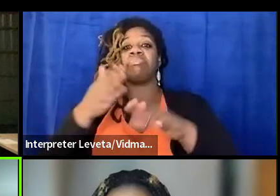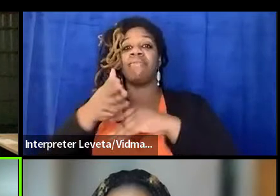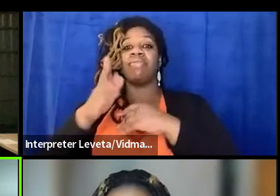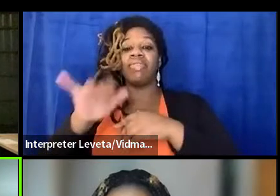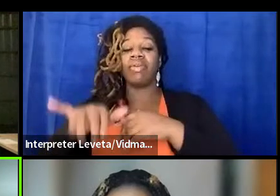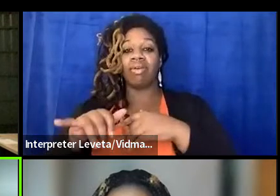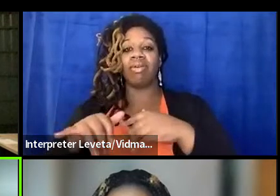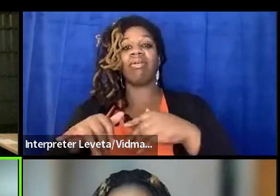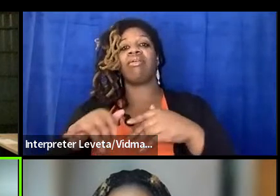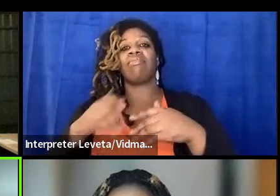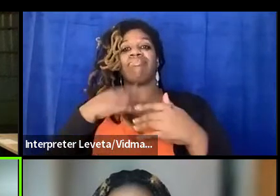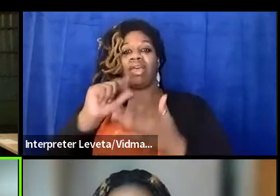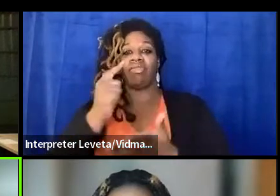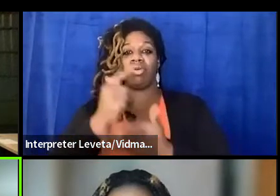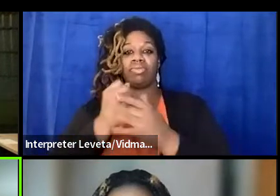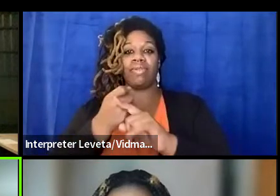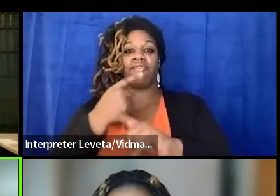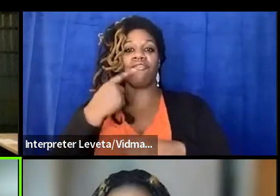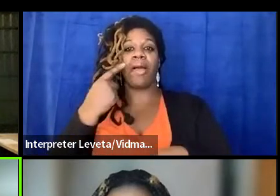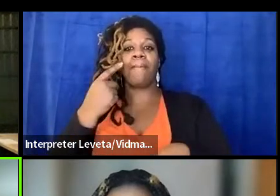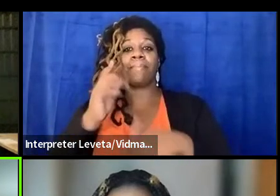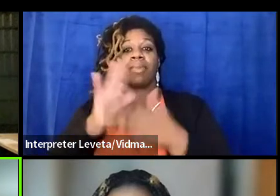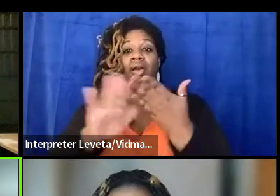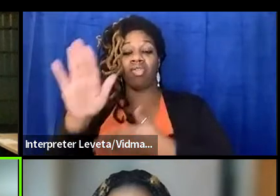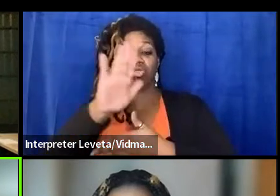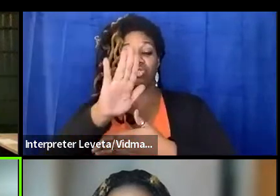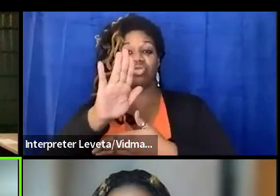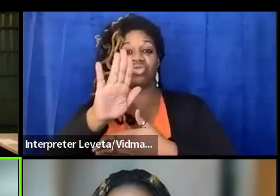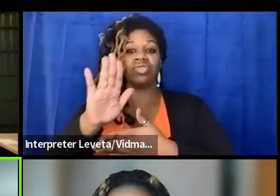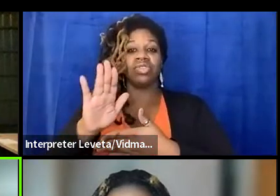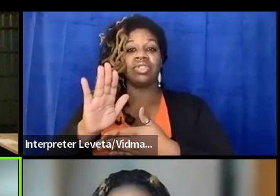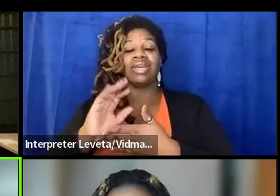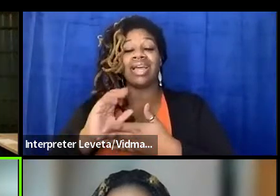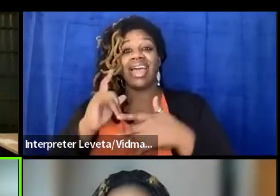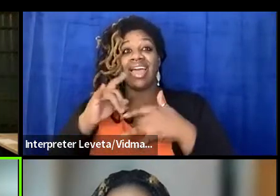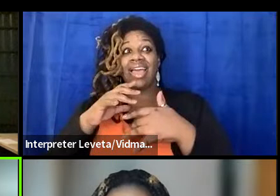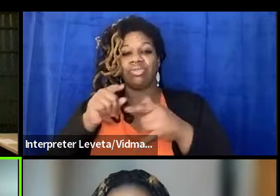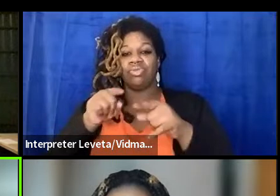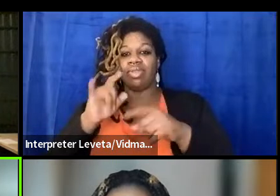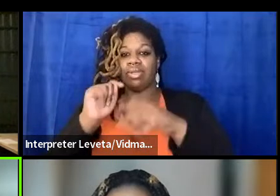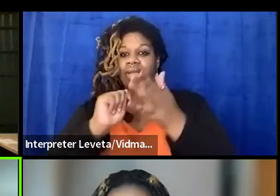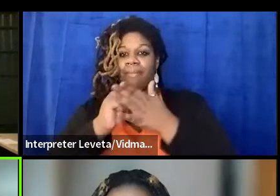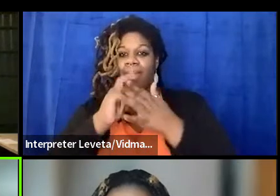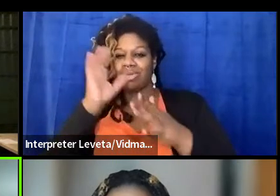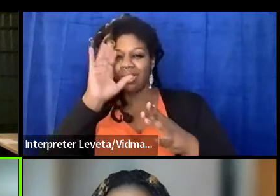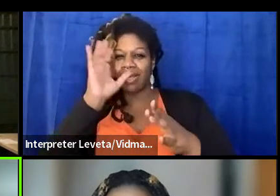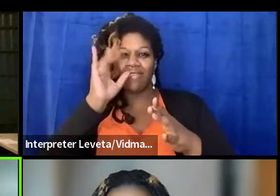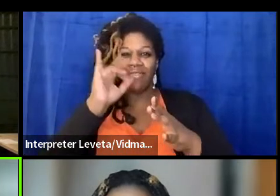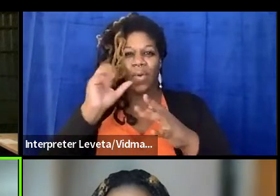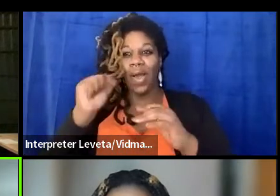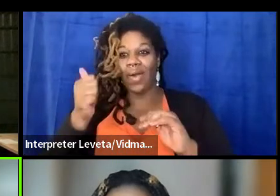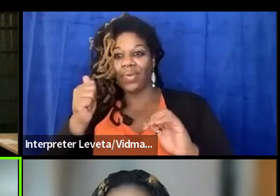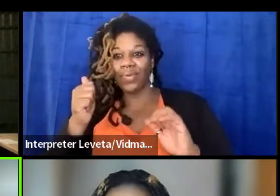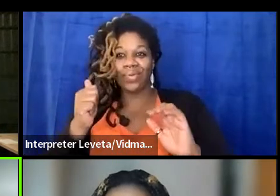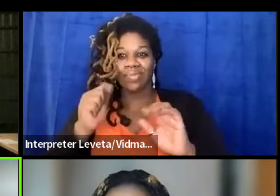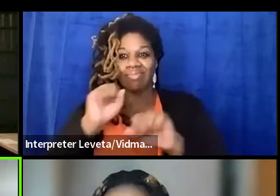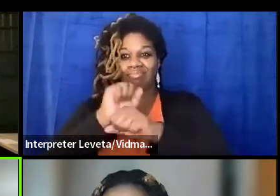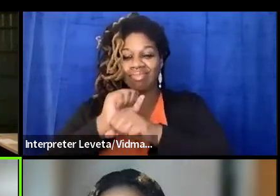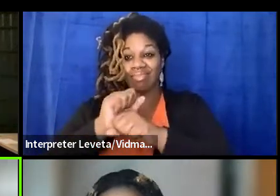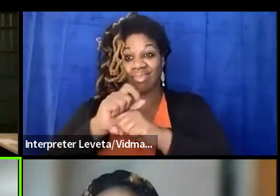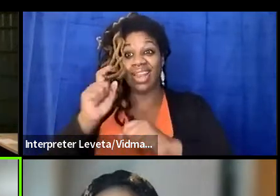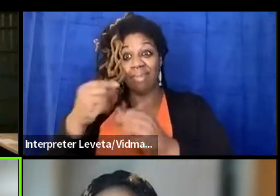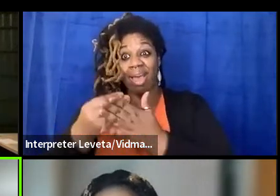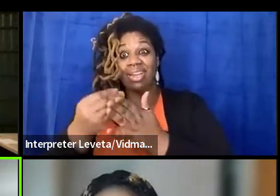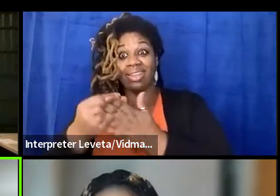was graduating from college, was looking for things, was also like, I need to get paid. I need to